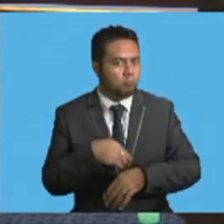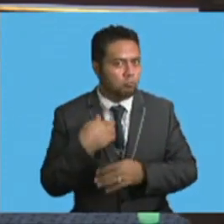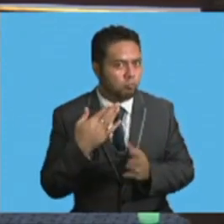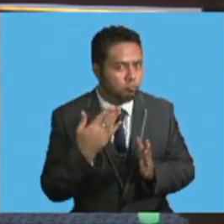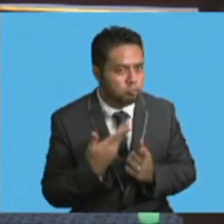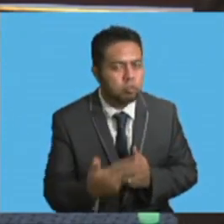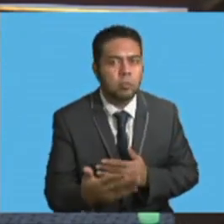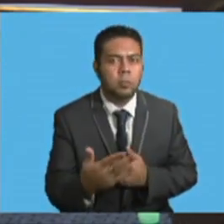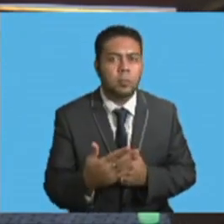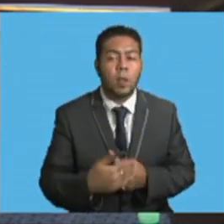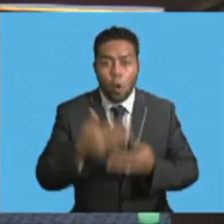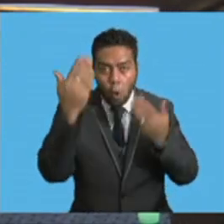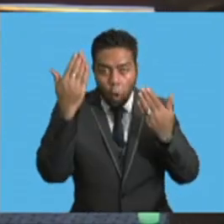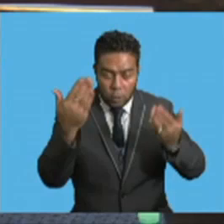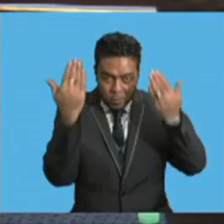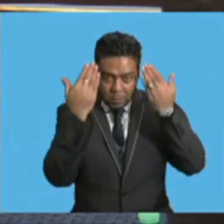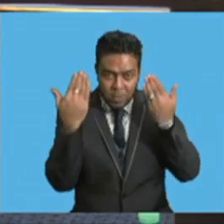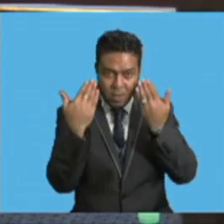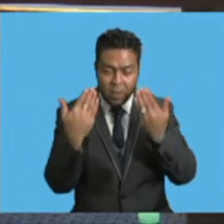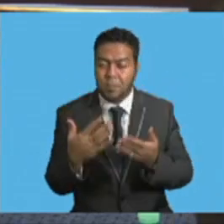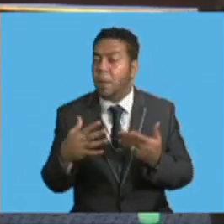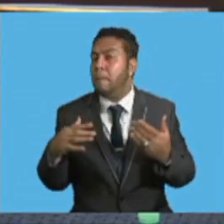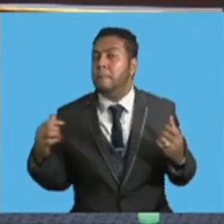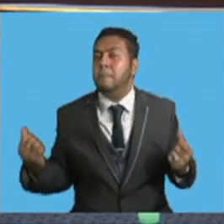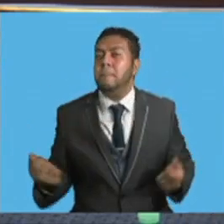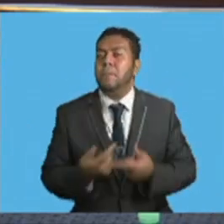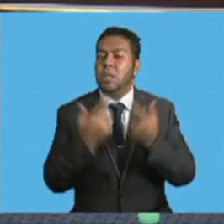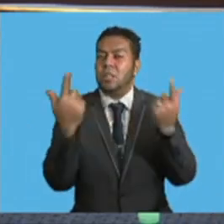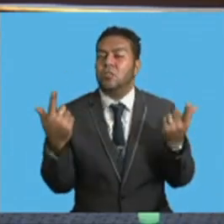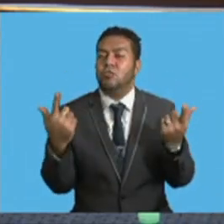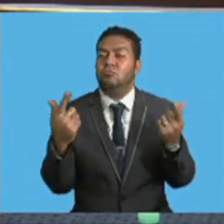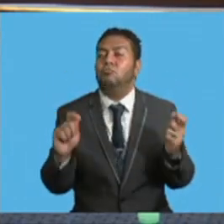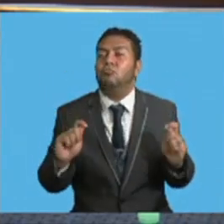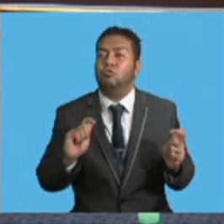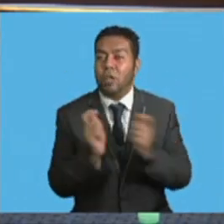Honorable Speaker, the most significant change came in the